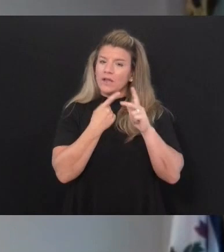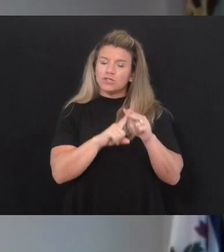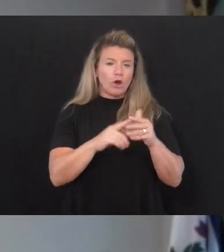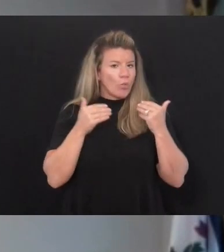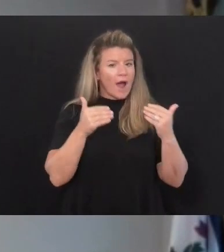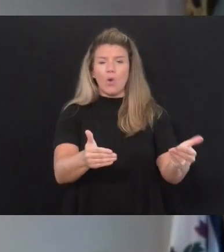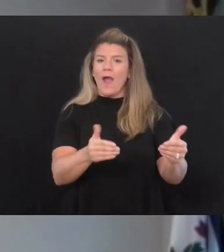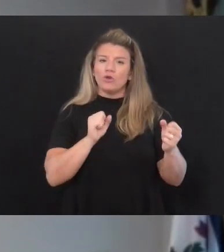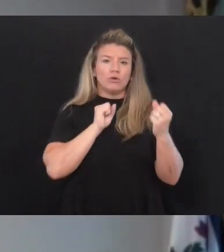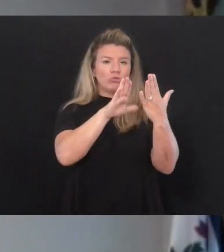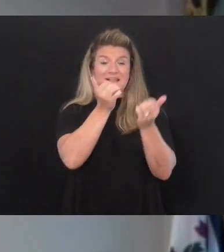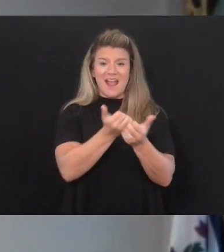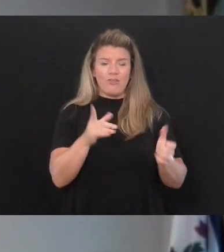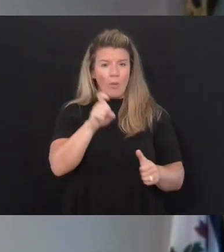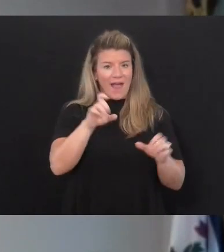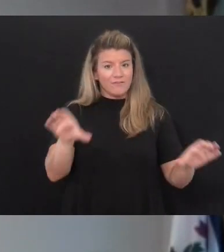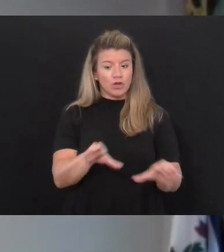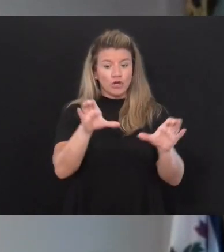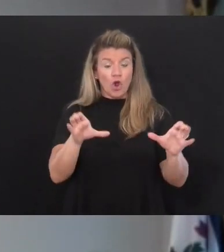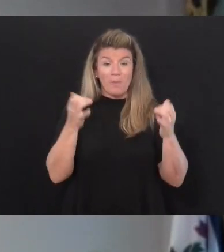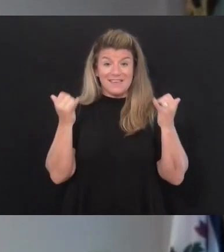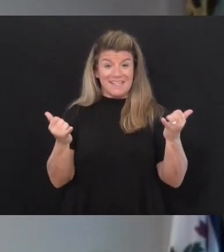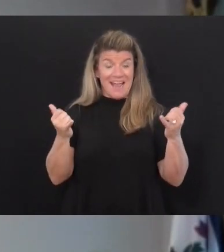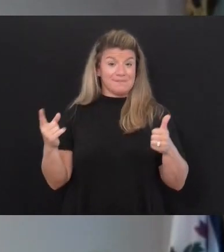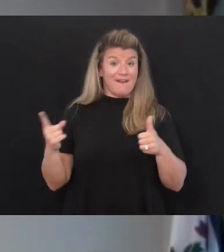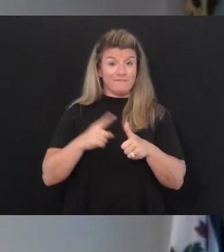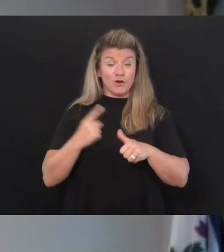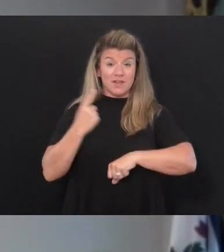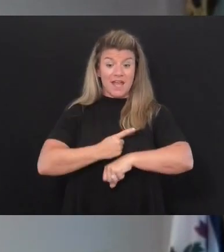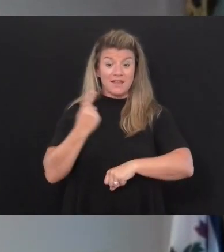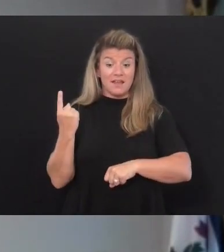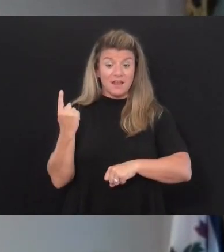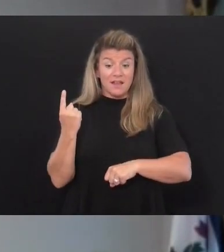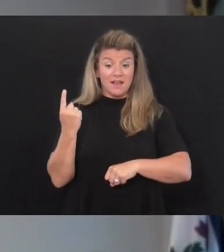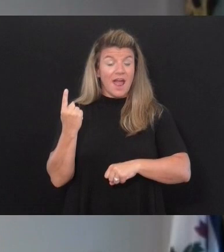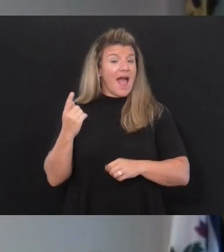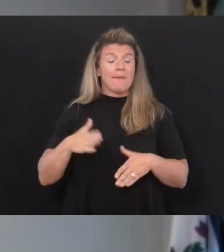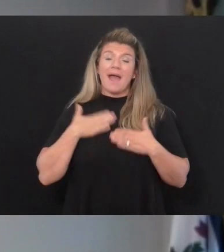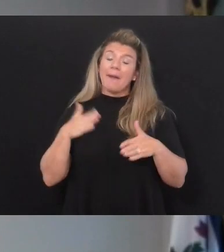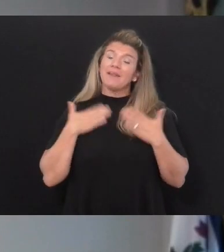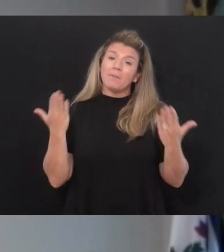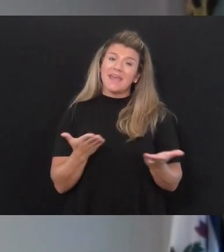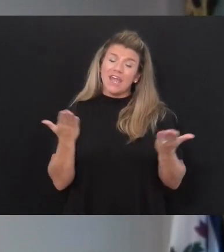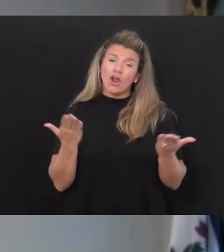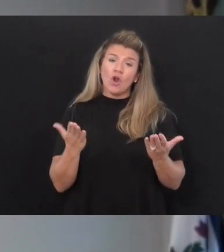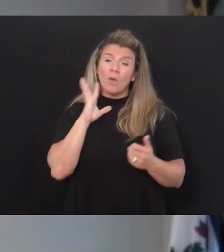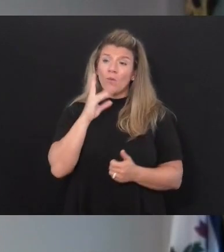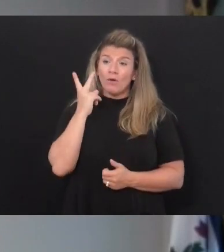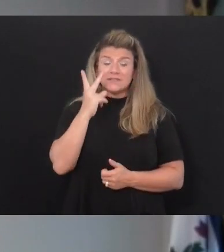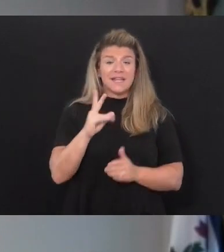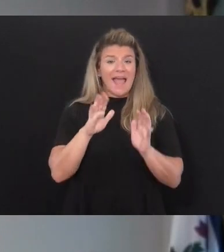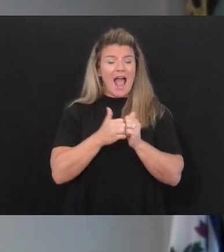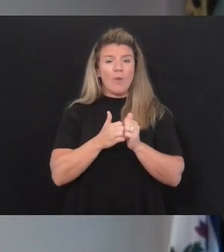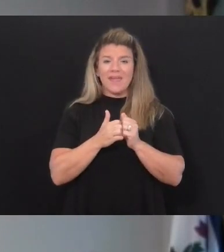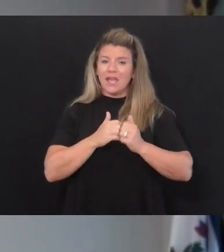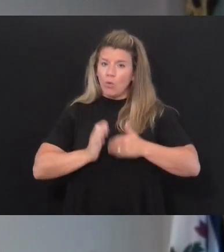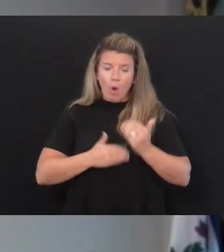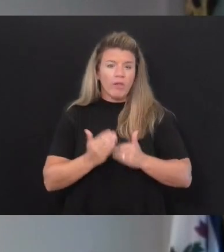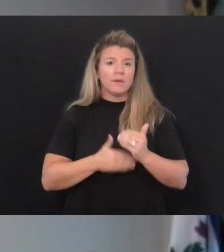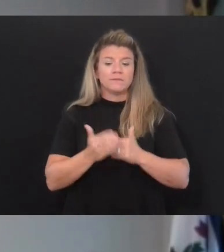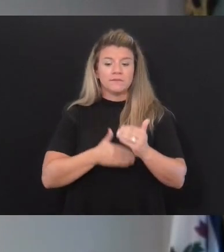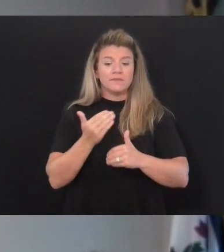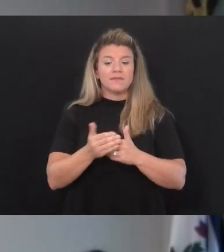the RT value in the country updated with today's data. And we have moved,